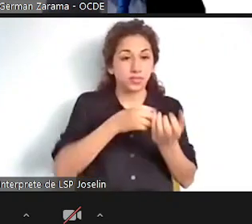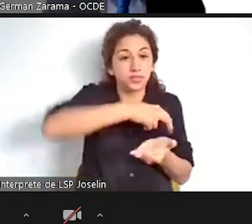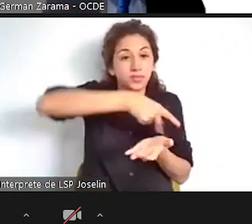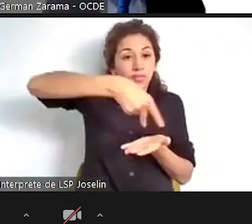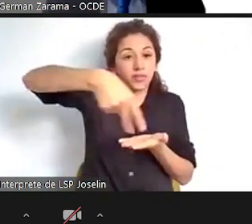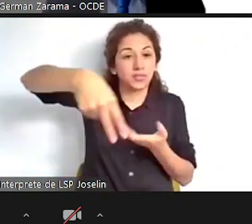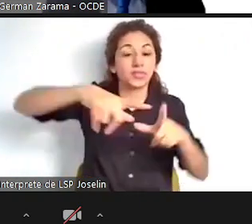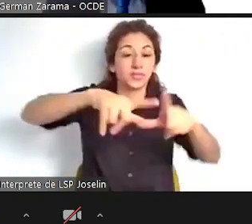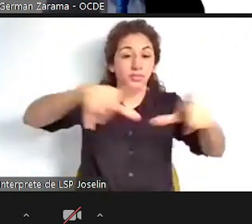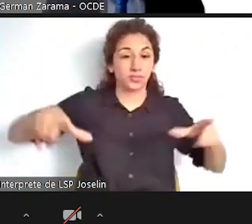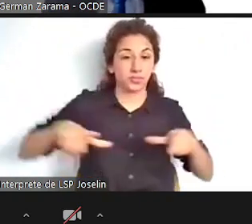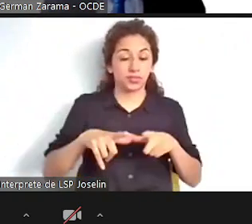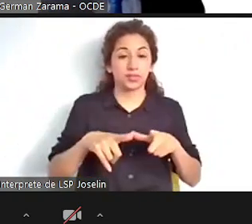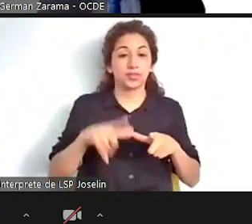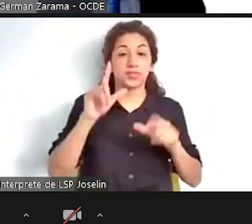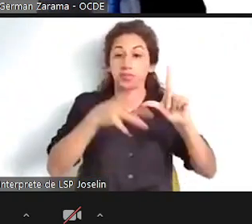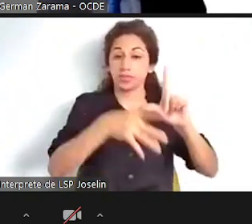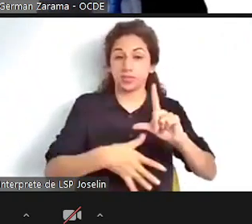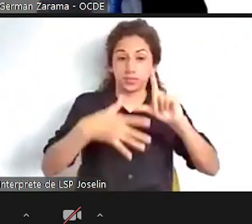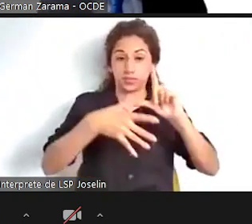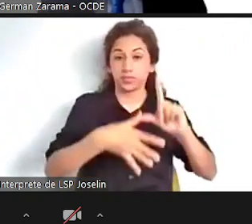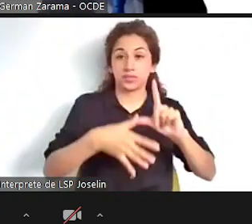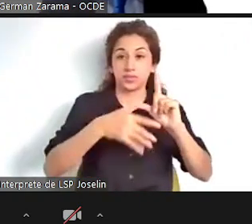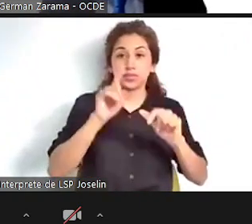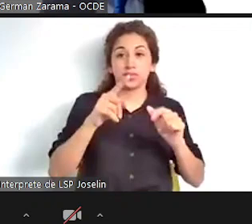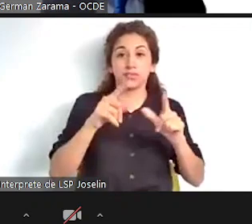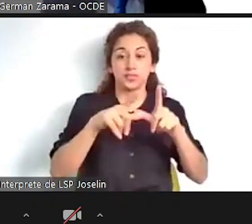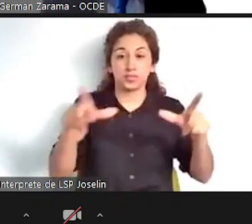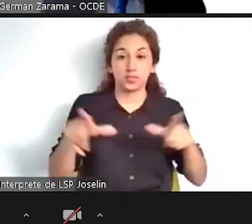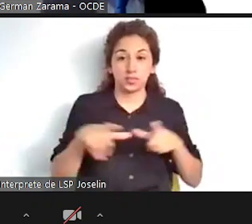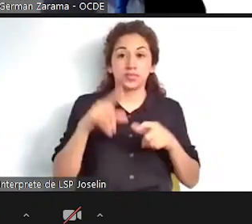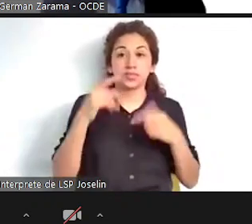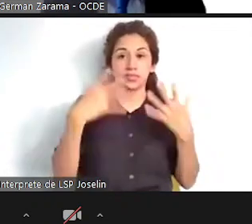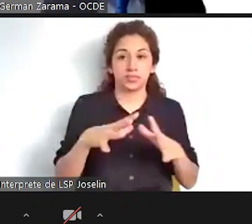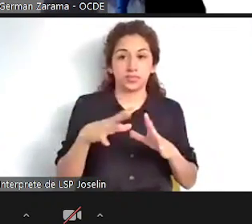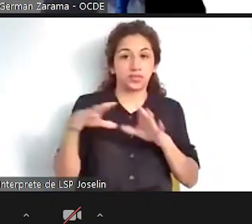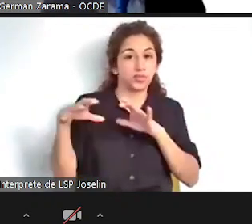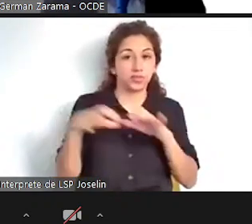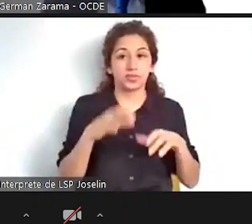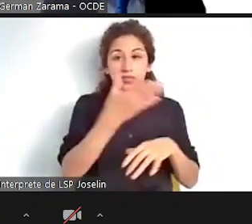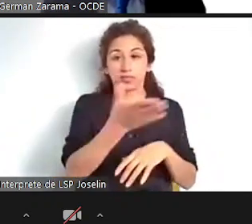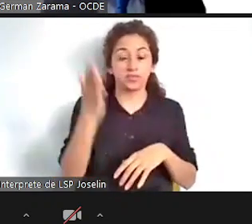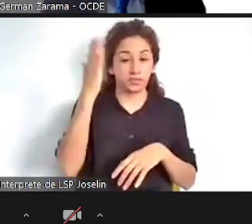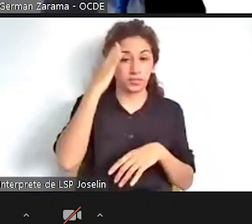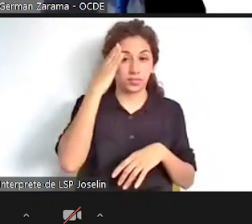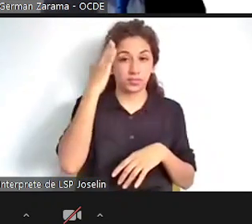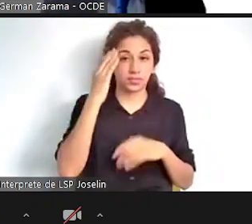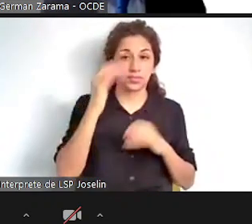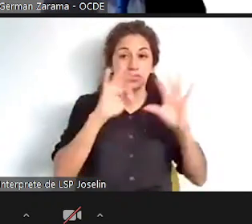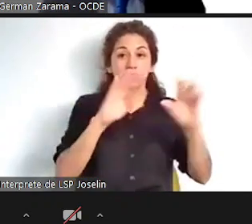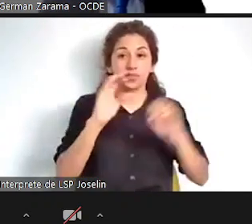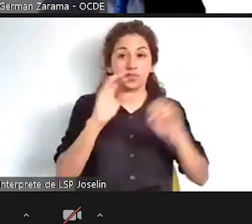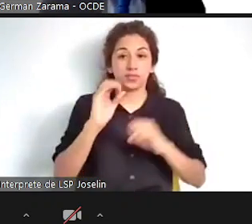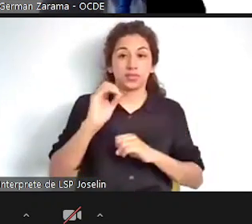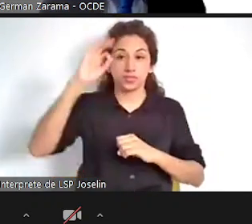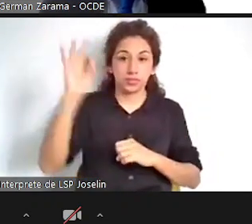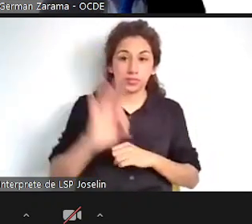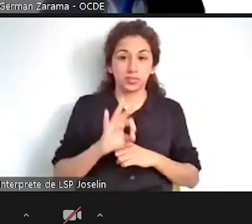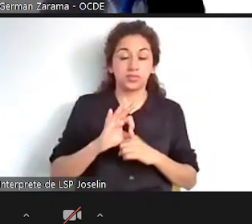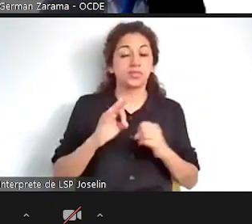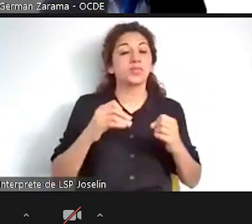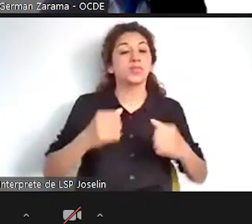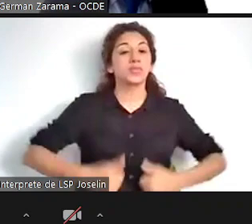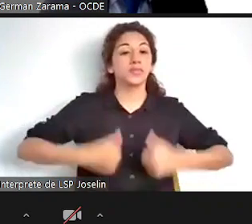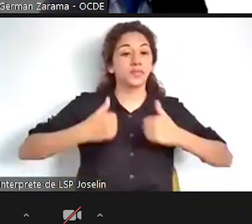mobility in urban spaces in latin america and the caribbean is a region that is highly organized as you know 80 of the